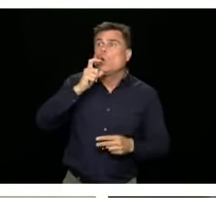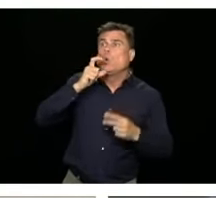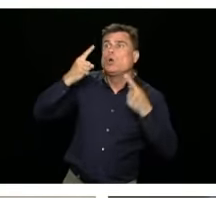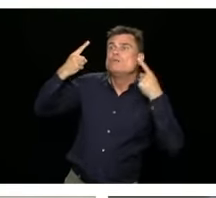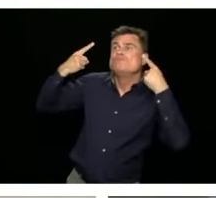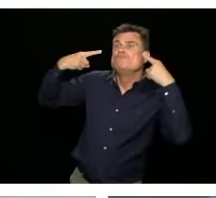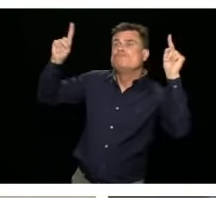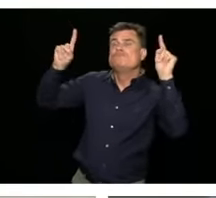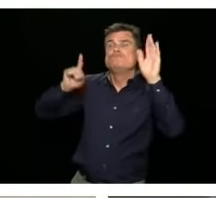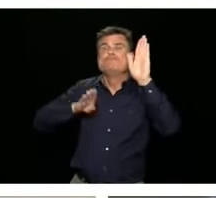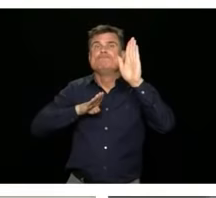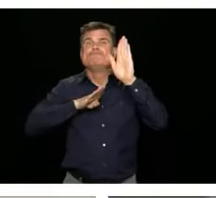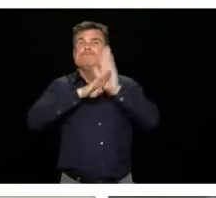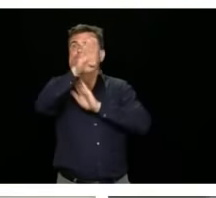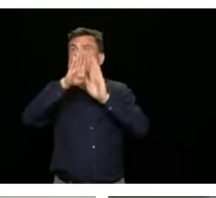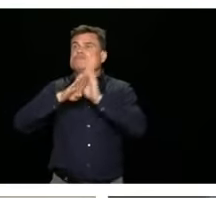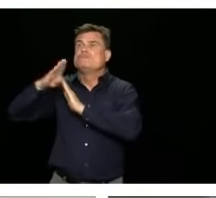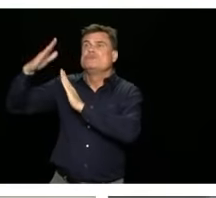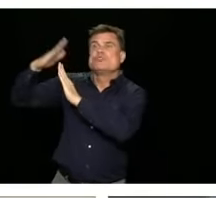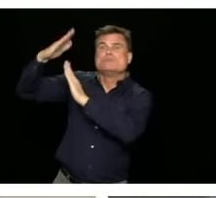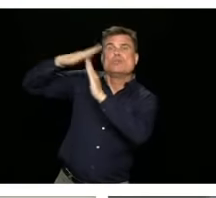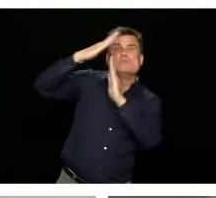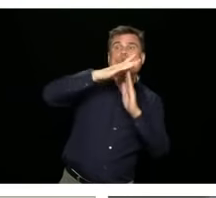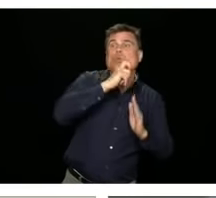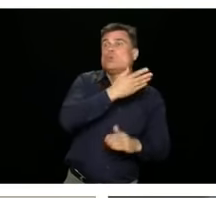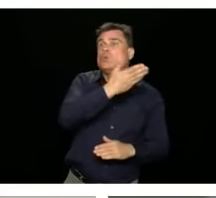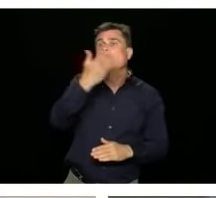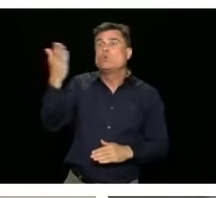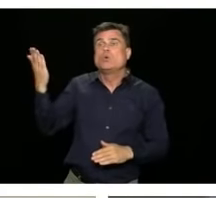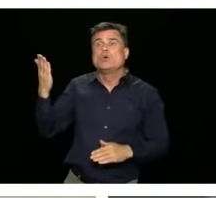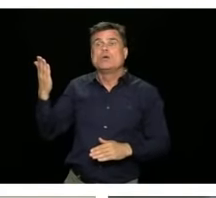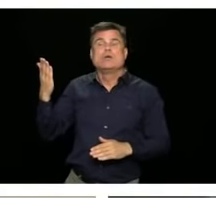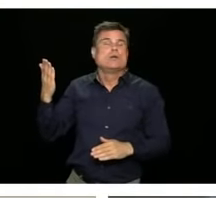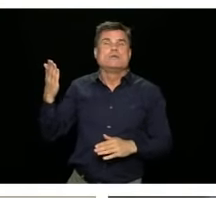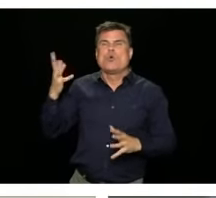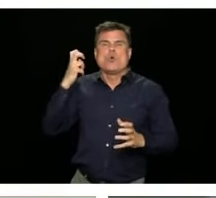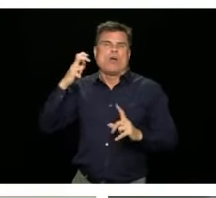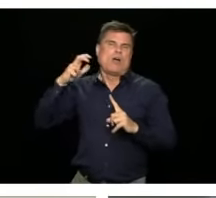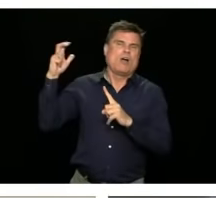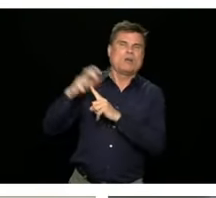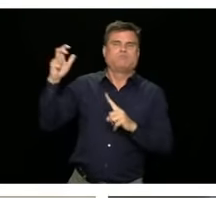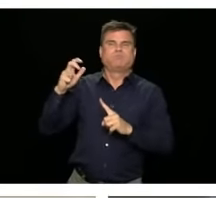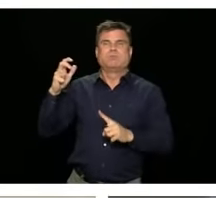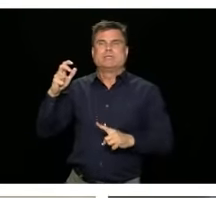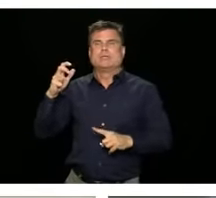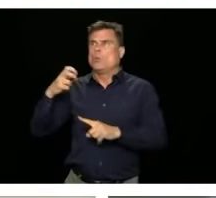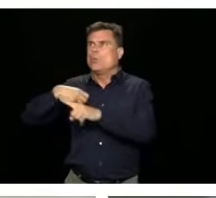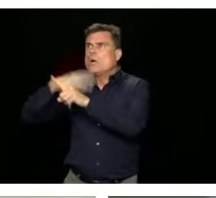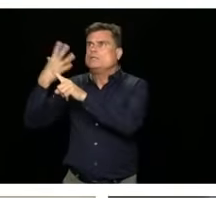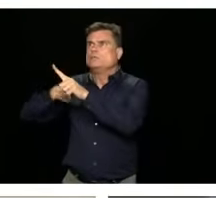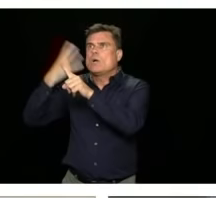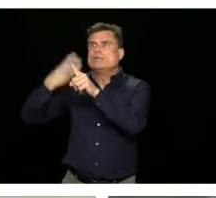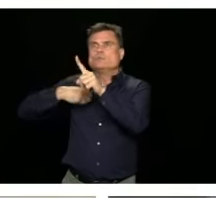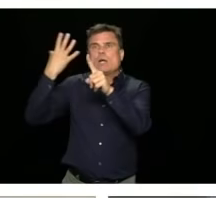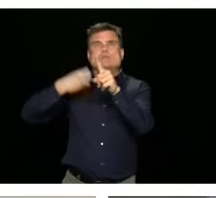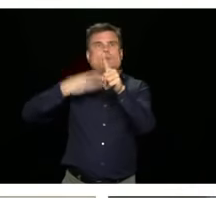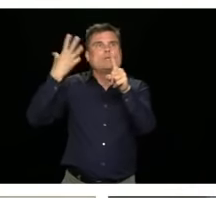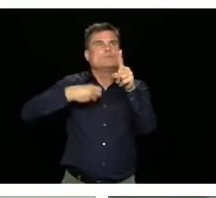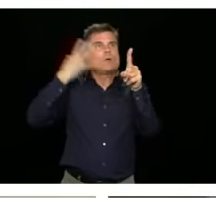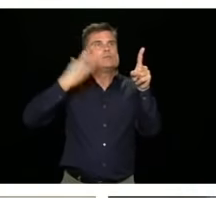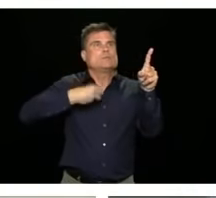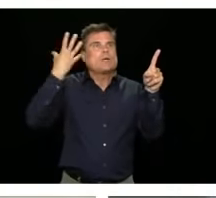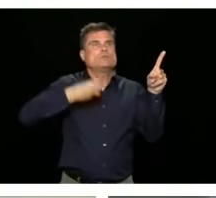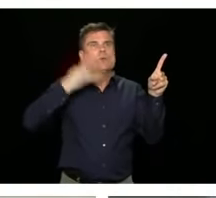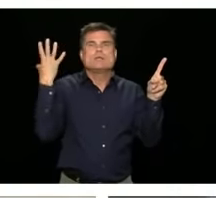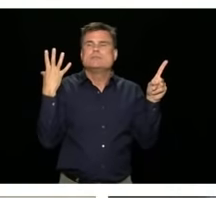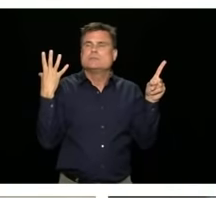that time that even us, who are very conscious and aware and always talking to our kids about it, have only a certain amount